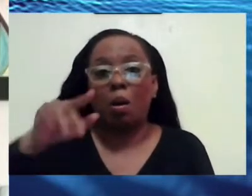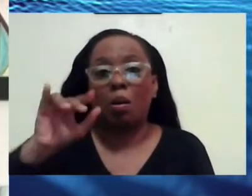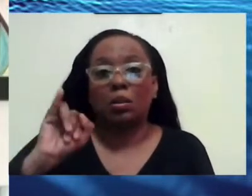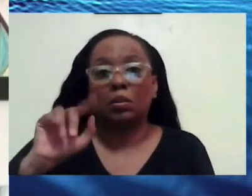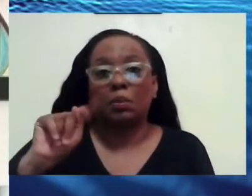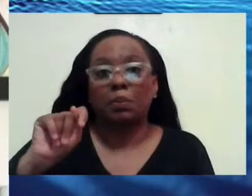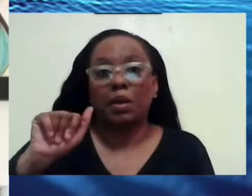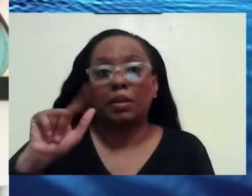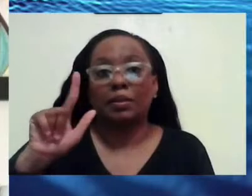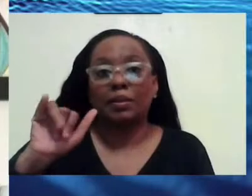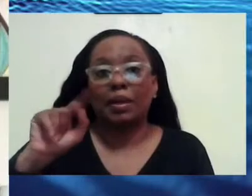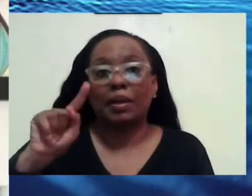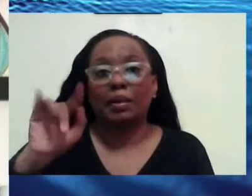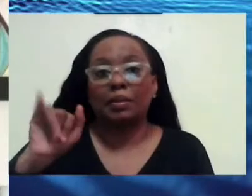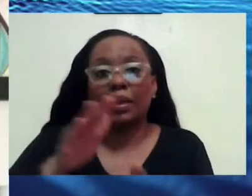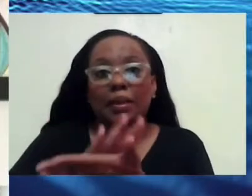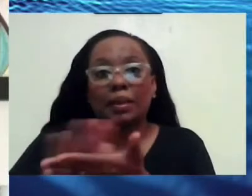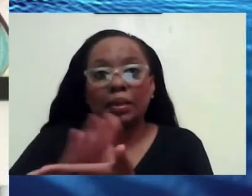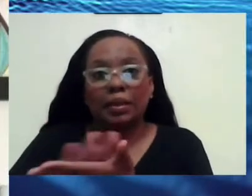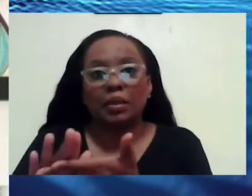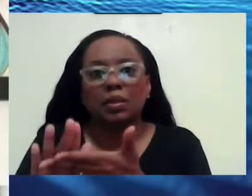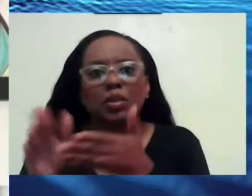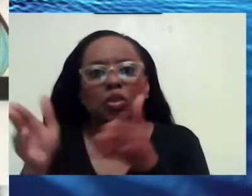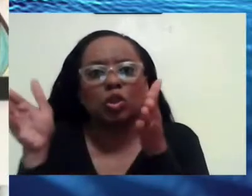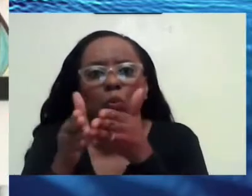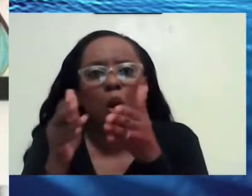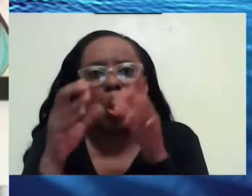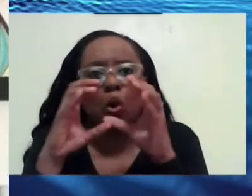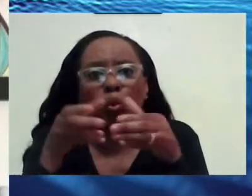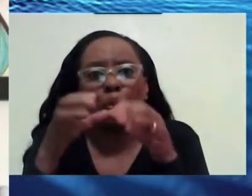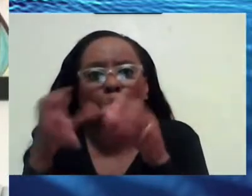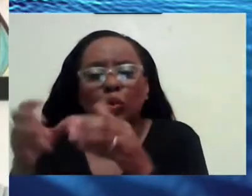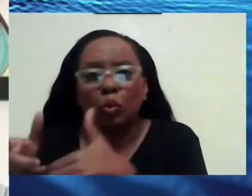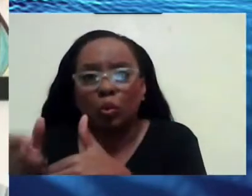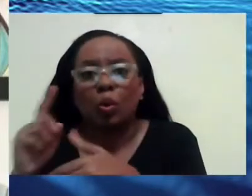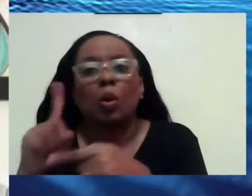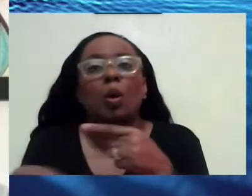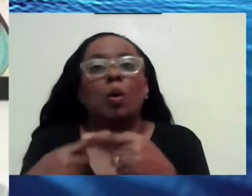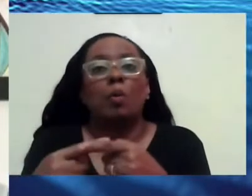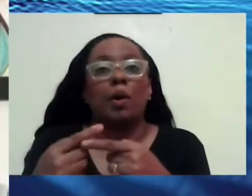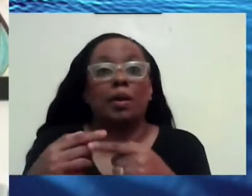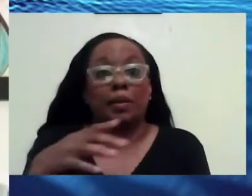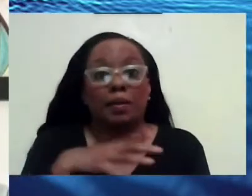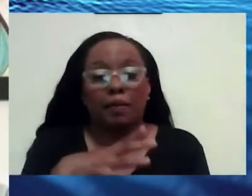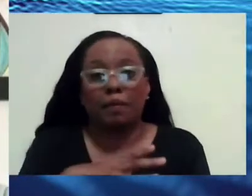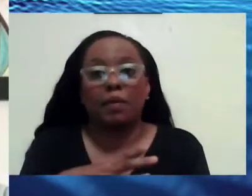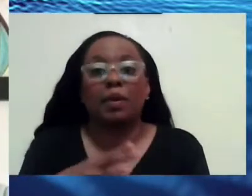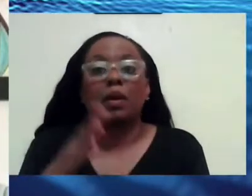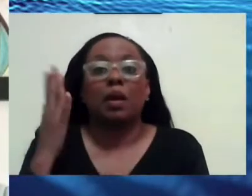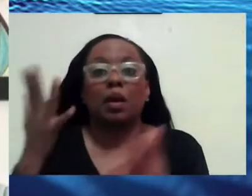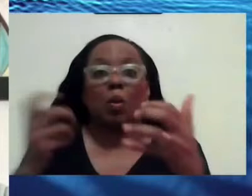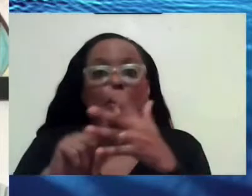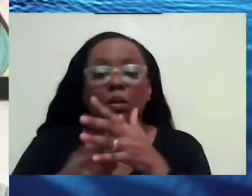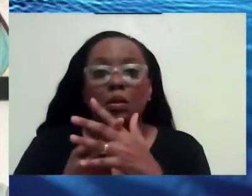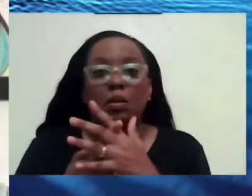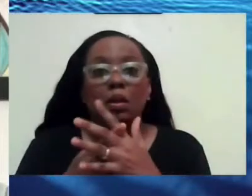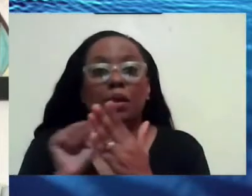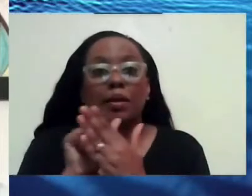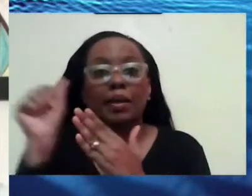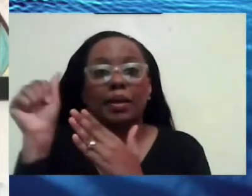smaller numbers and they want to be able to allow them to return face-to-face once the all clear is given from Monday, the 19th of